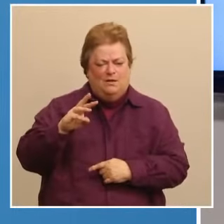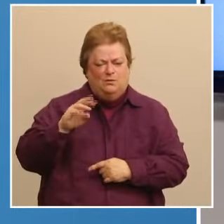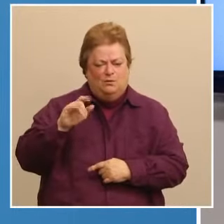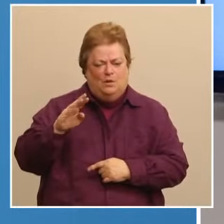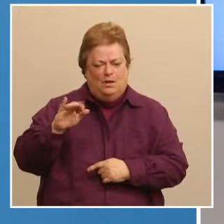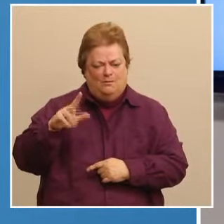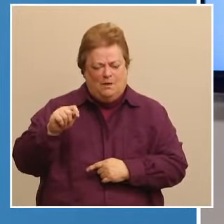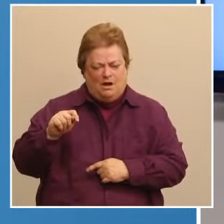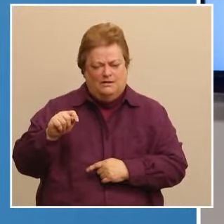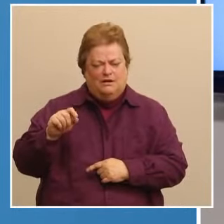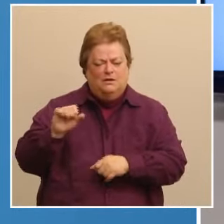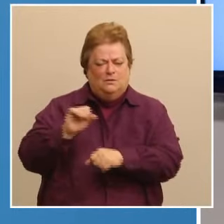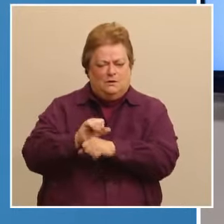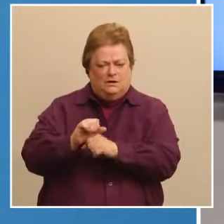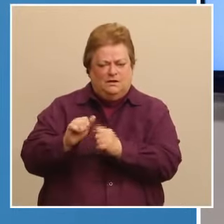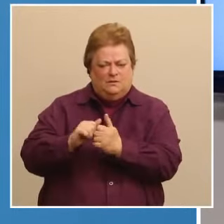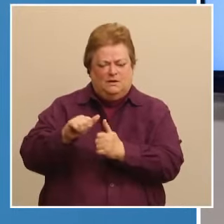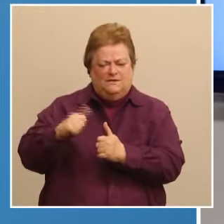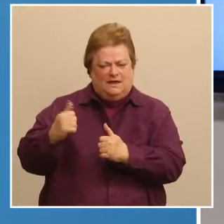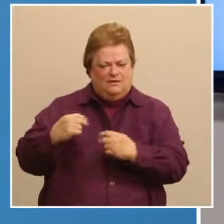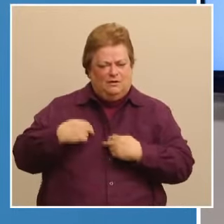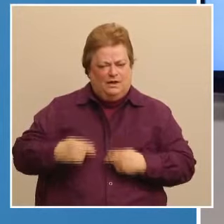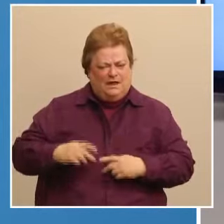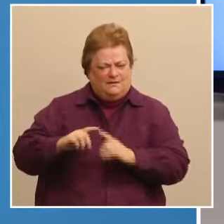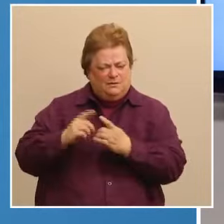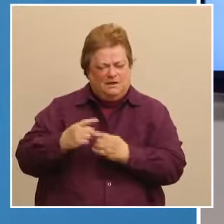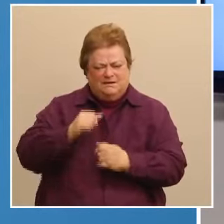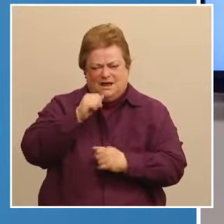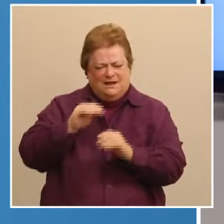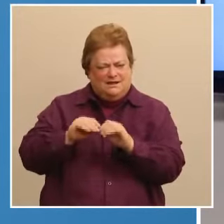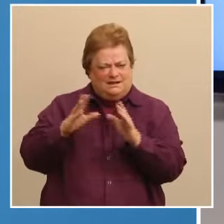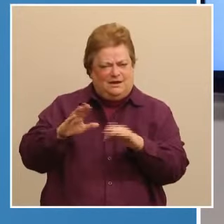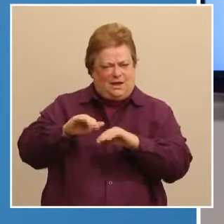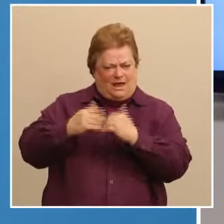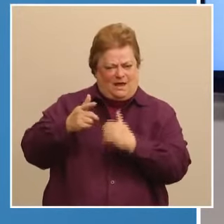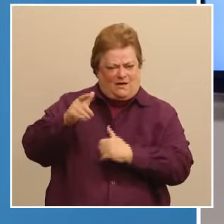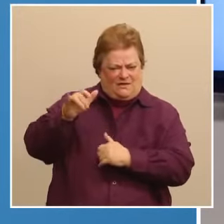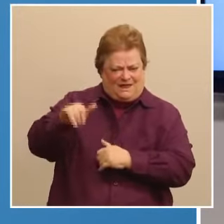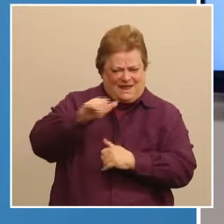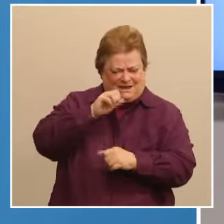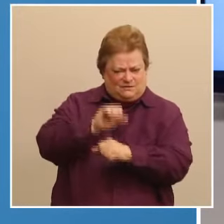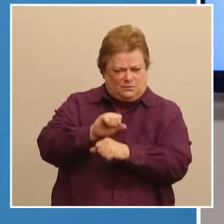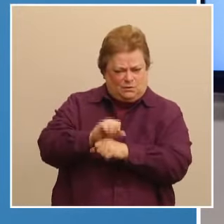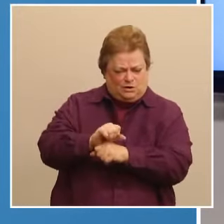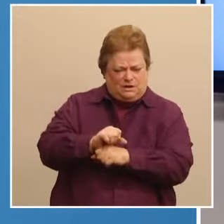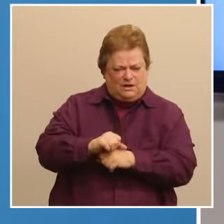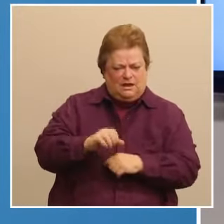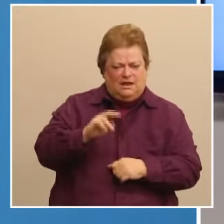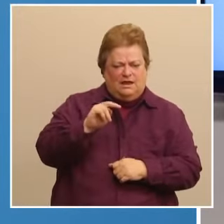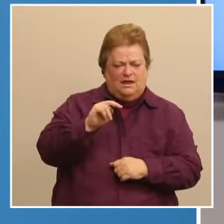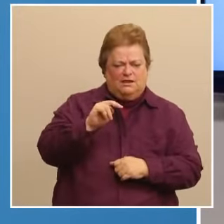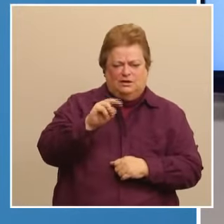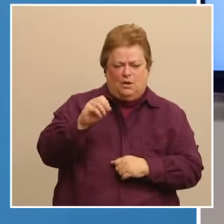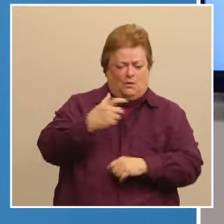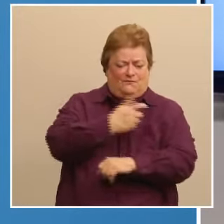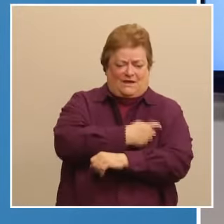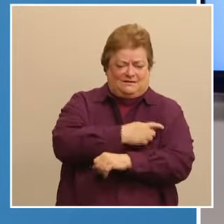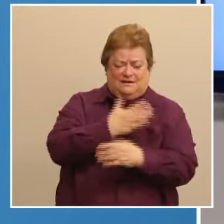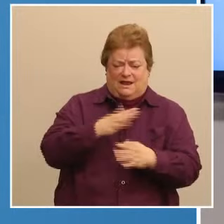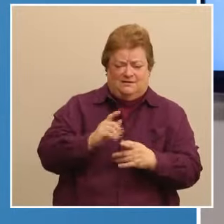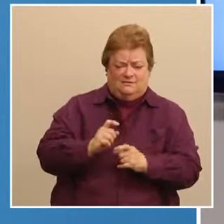health departments, and it's still not clear how that's working. And we also know that no vaccine has